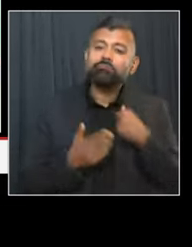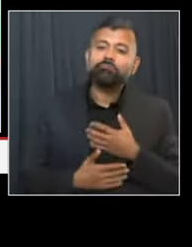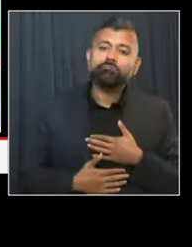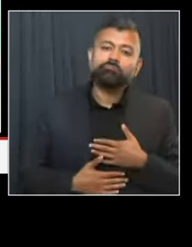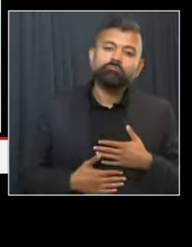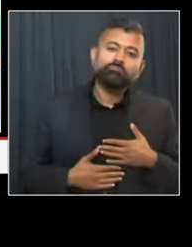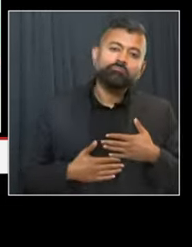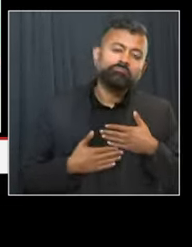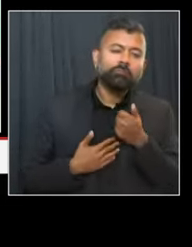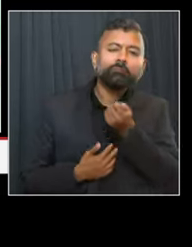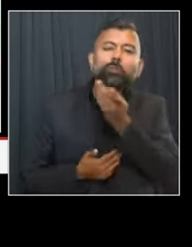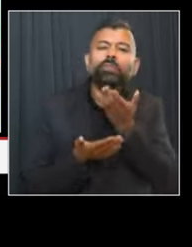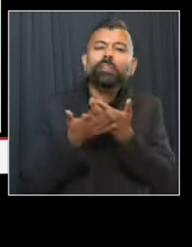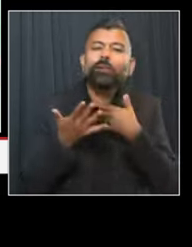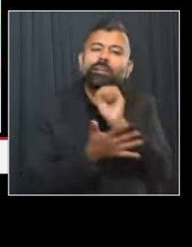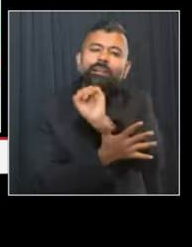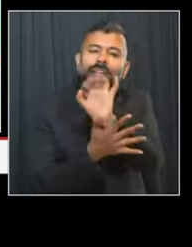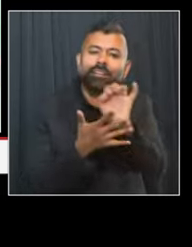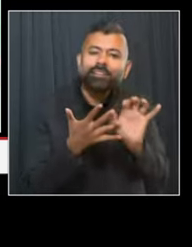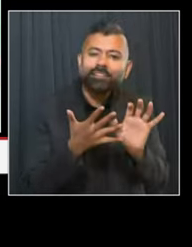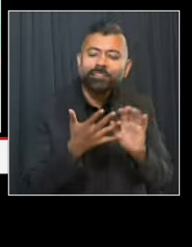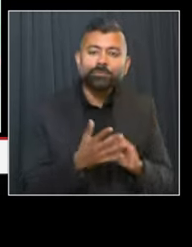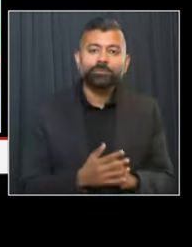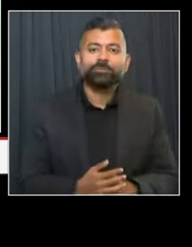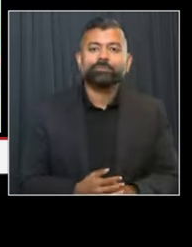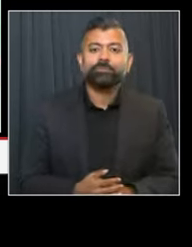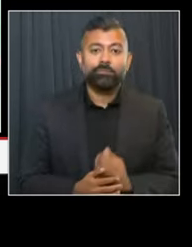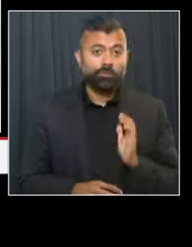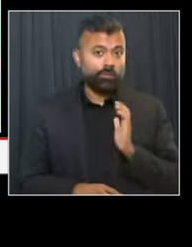funding for our early childhood education system.